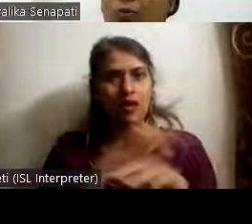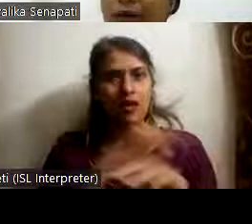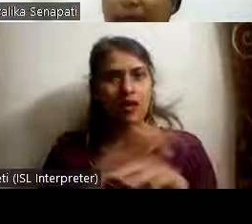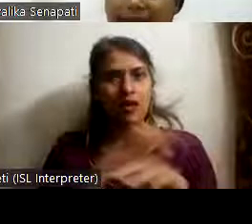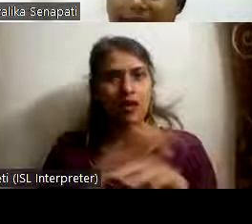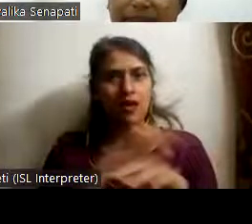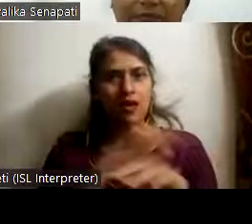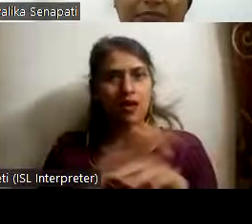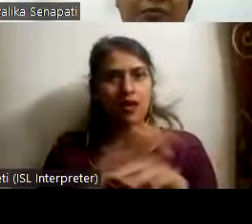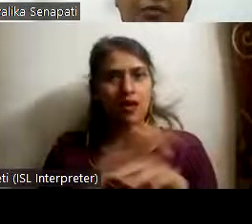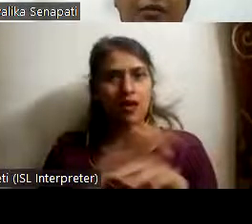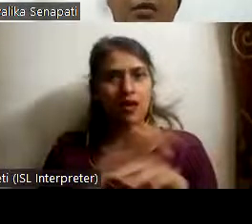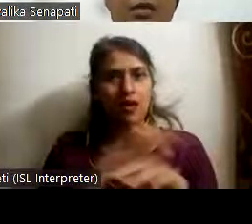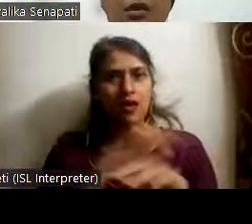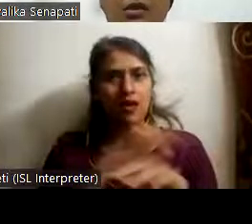at a lower height.